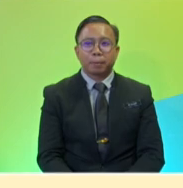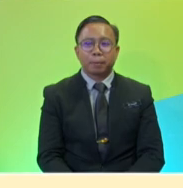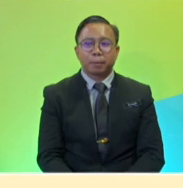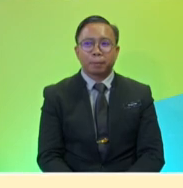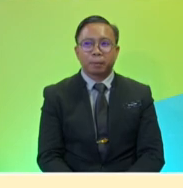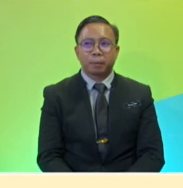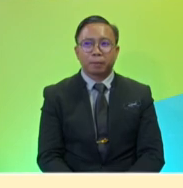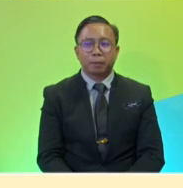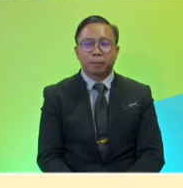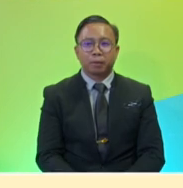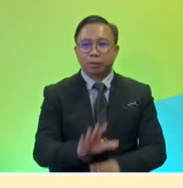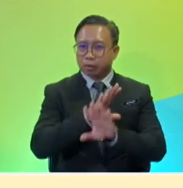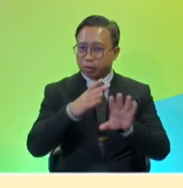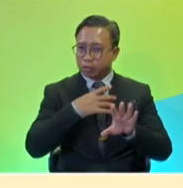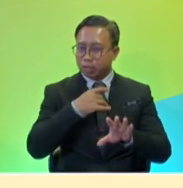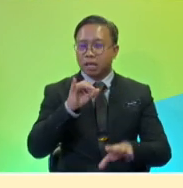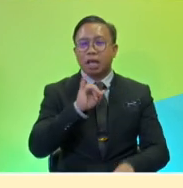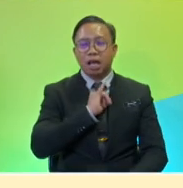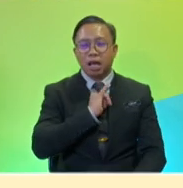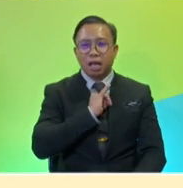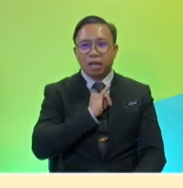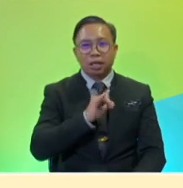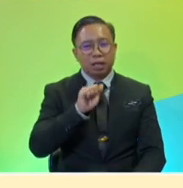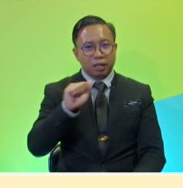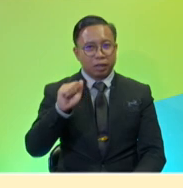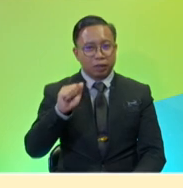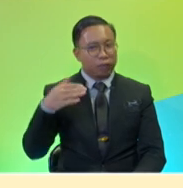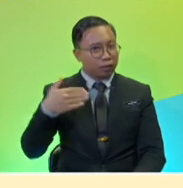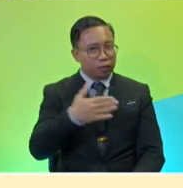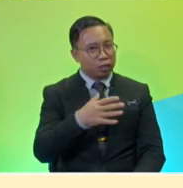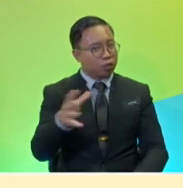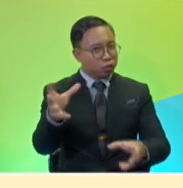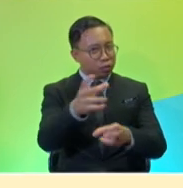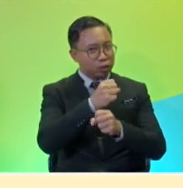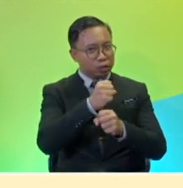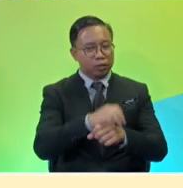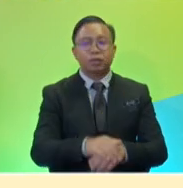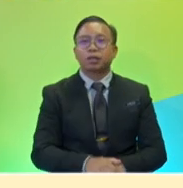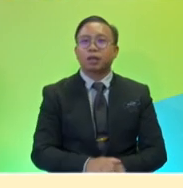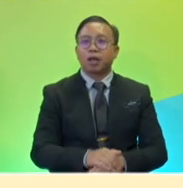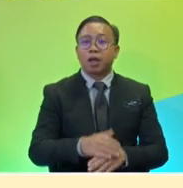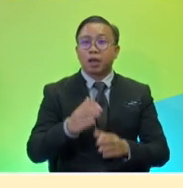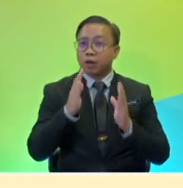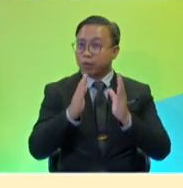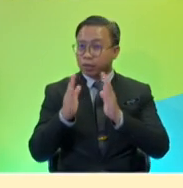for you. Dislike, I, a fish, catching. Okay, please rearrange it.